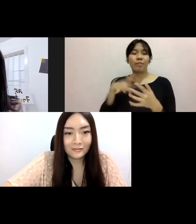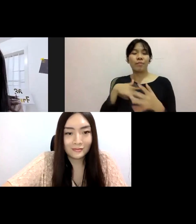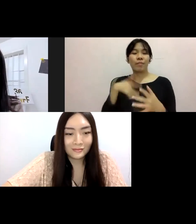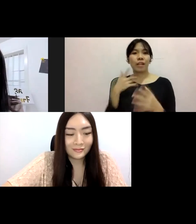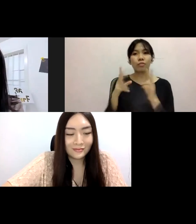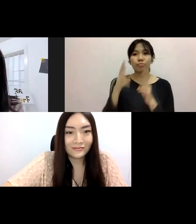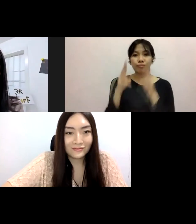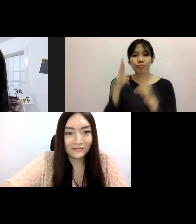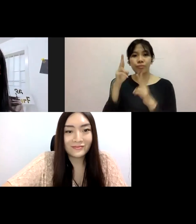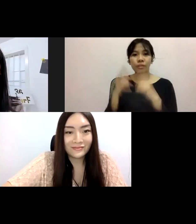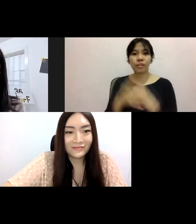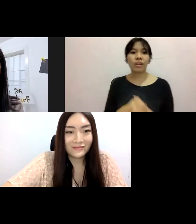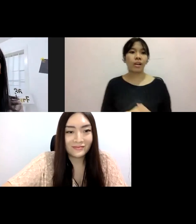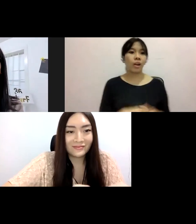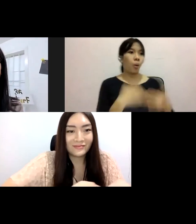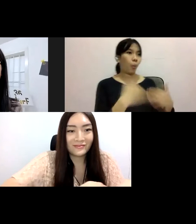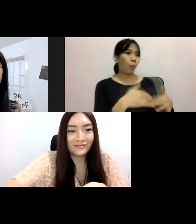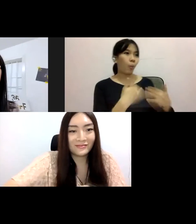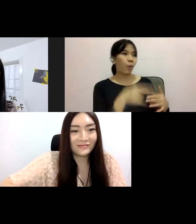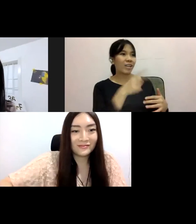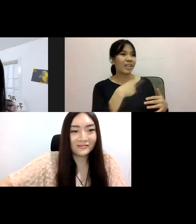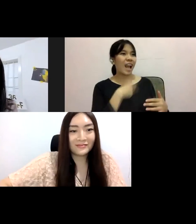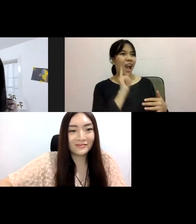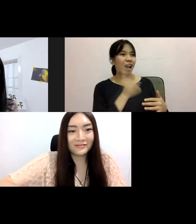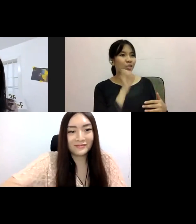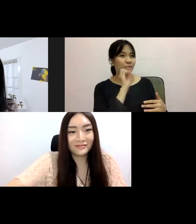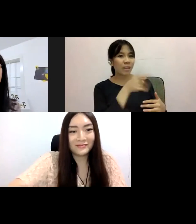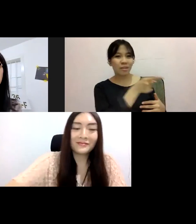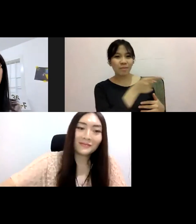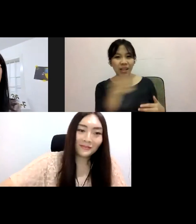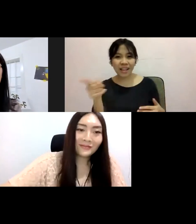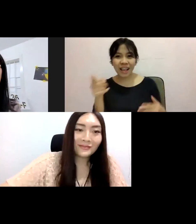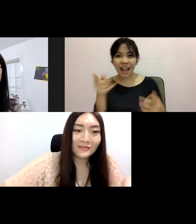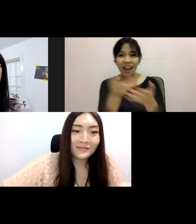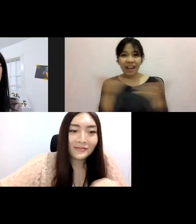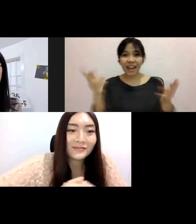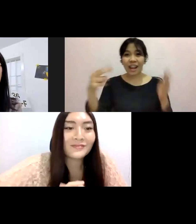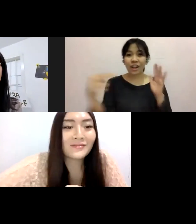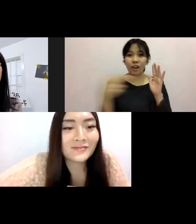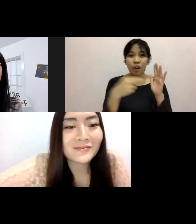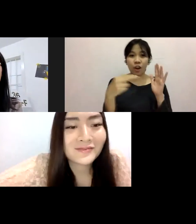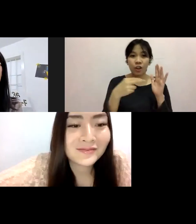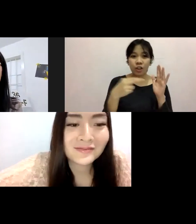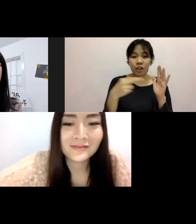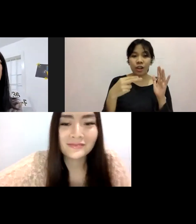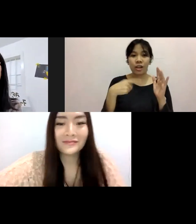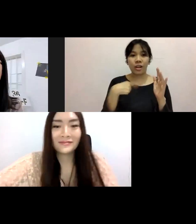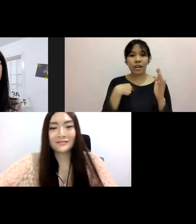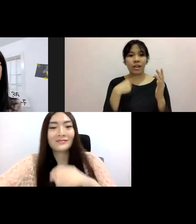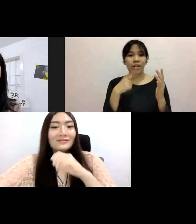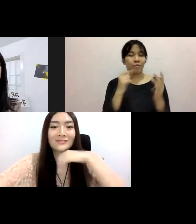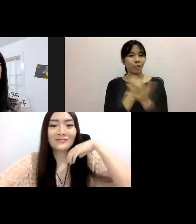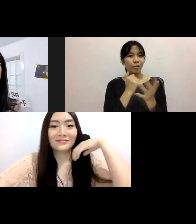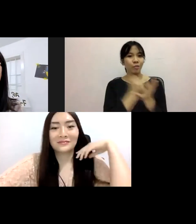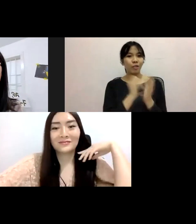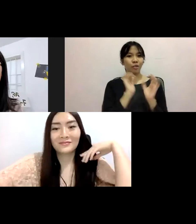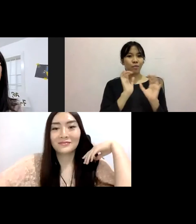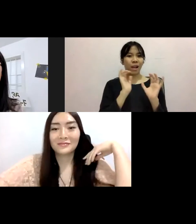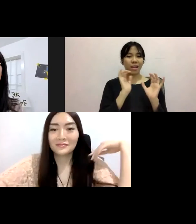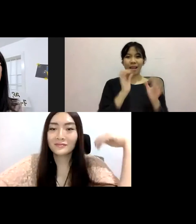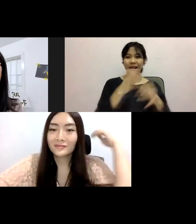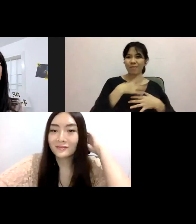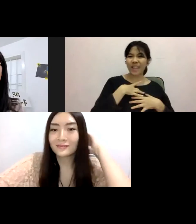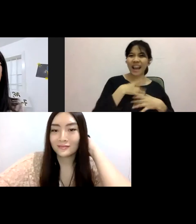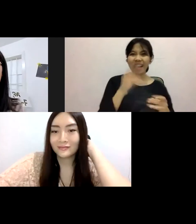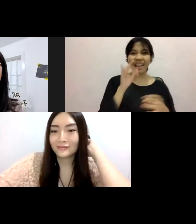I have to say, as somebody who has seen the short film, I find the contrast really interesting, going from the